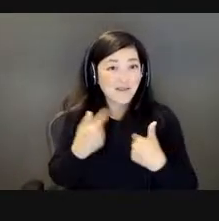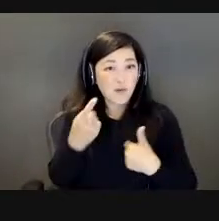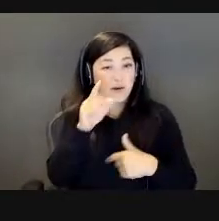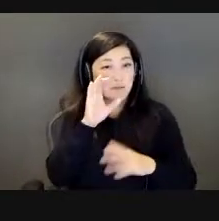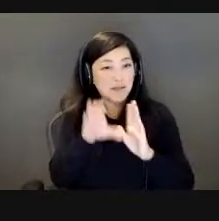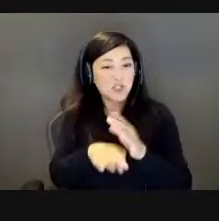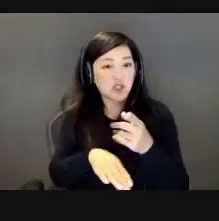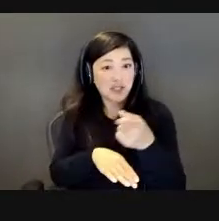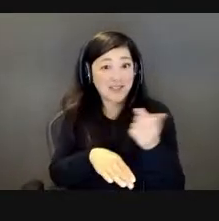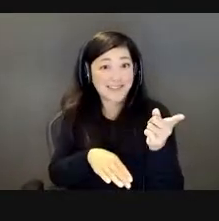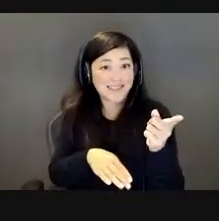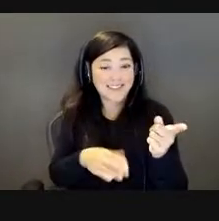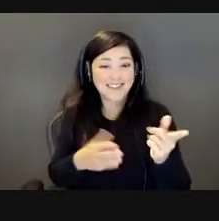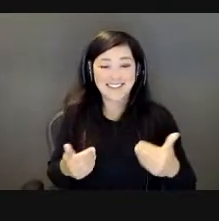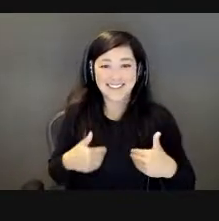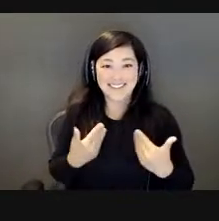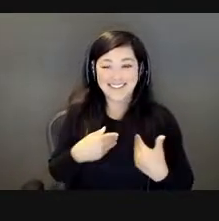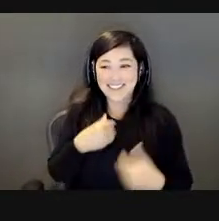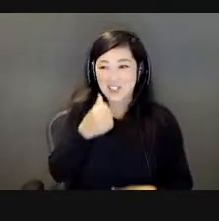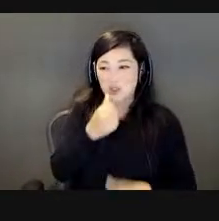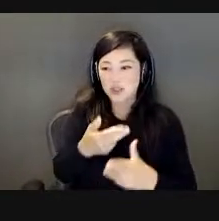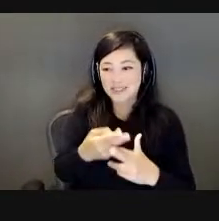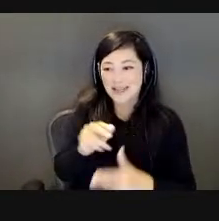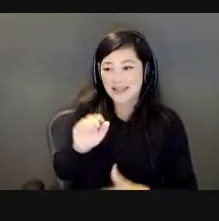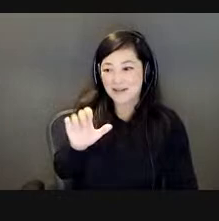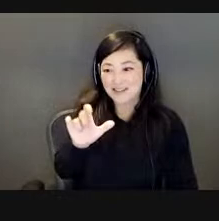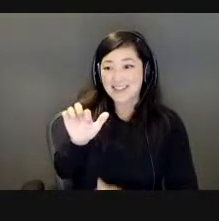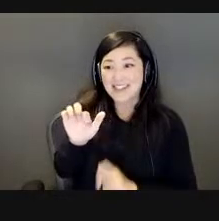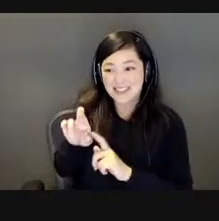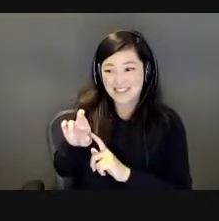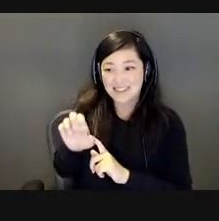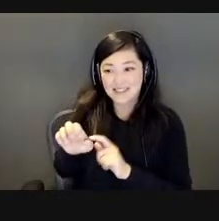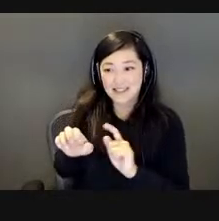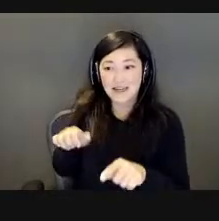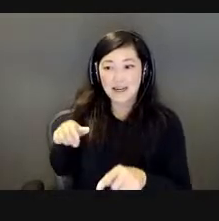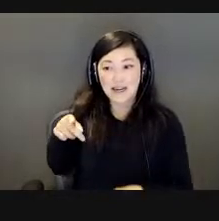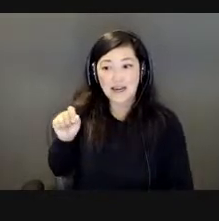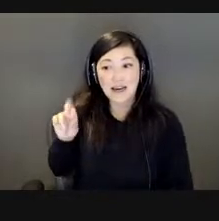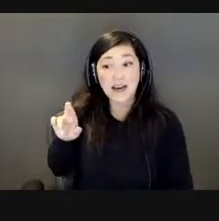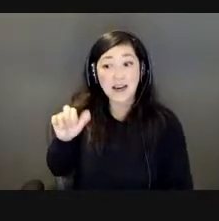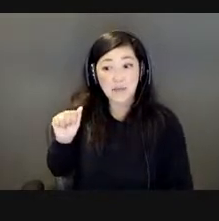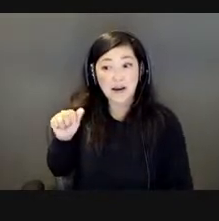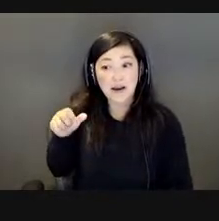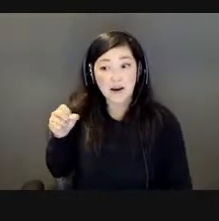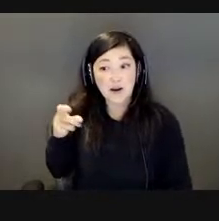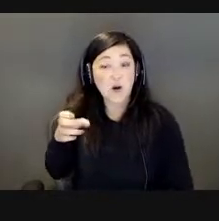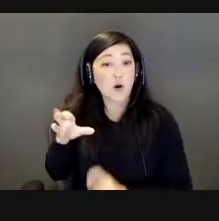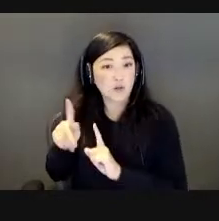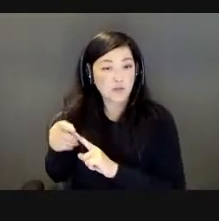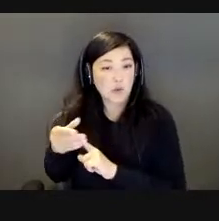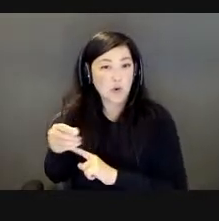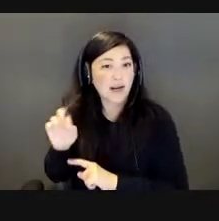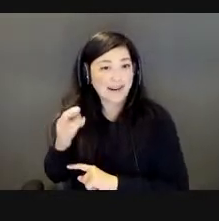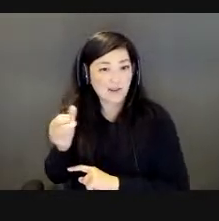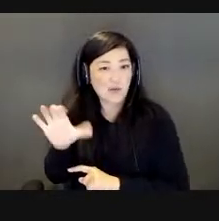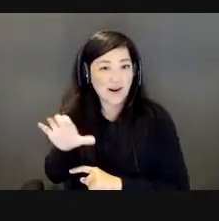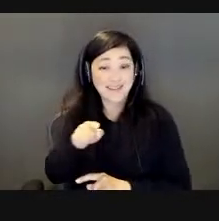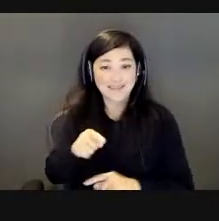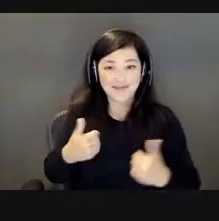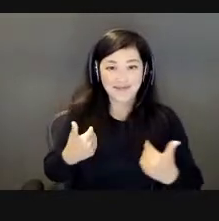of young Claire wearing a beautiful pink flowered swim type